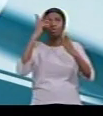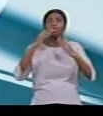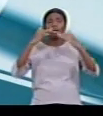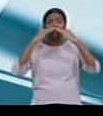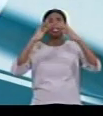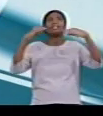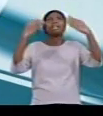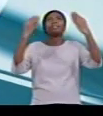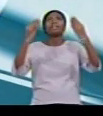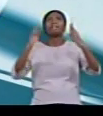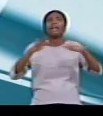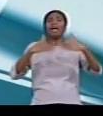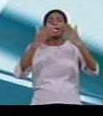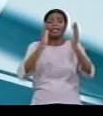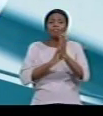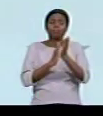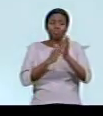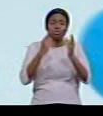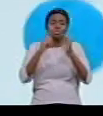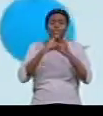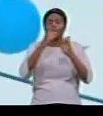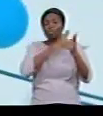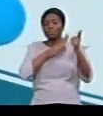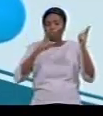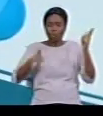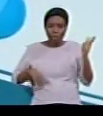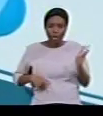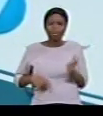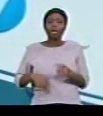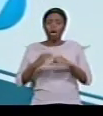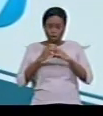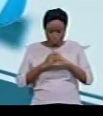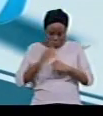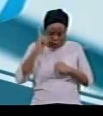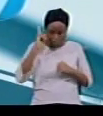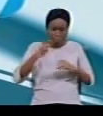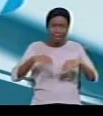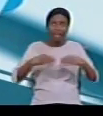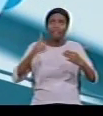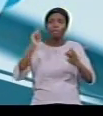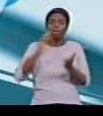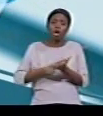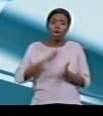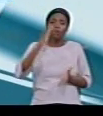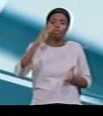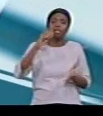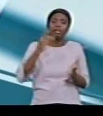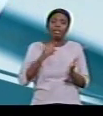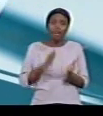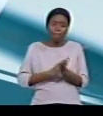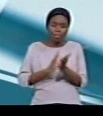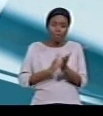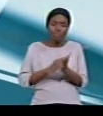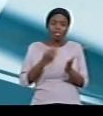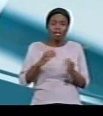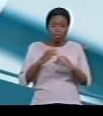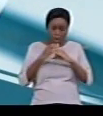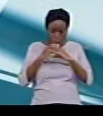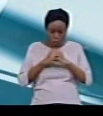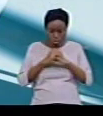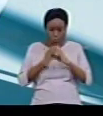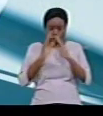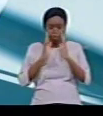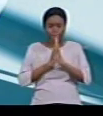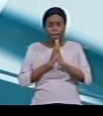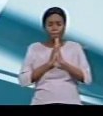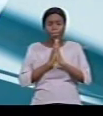Lord. Worship the Lord. Adore him. Give him the glory. Give him the praise. Give him the worship. Open your mouth and let God